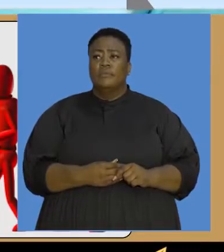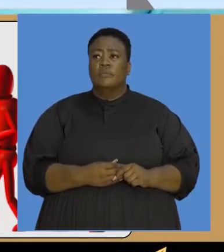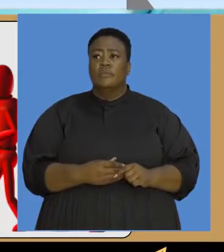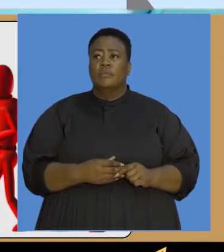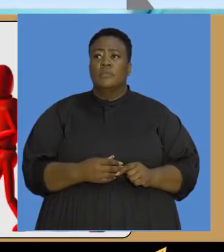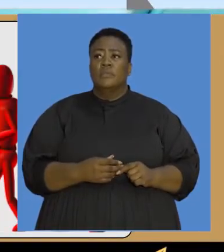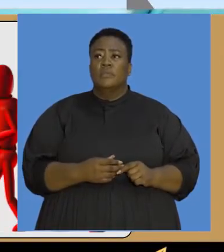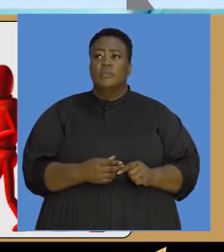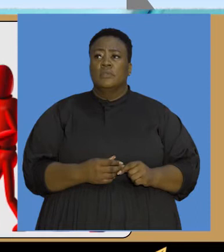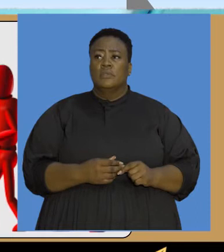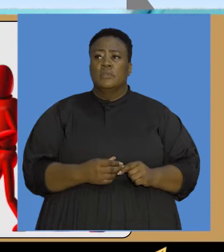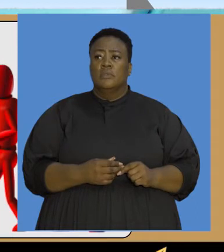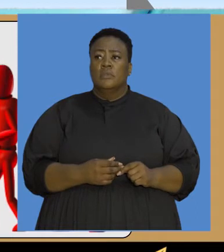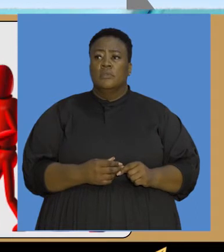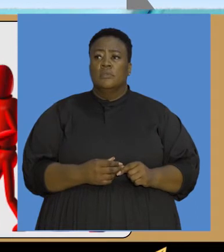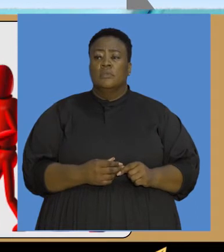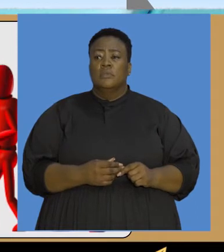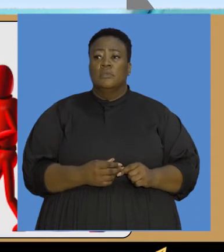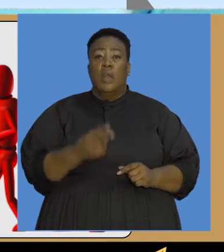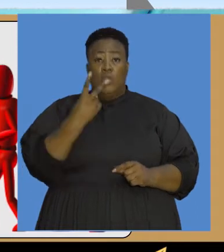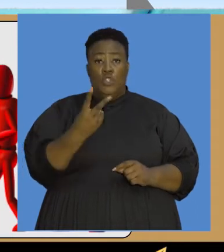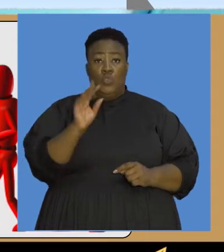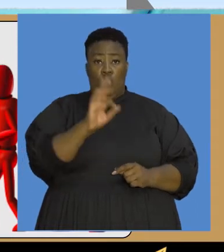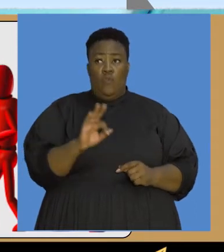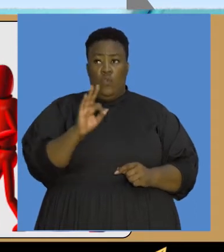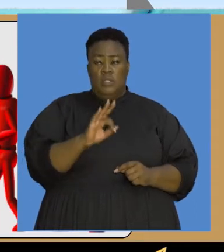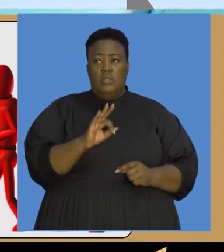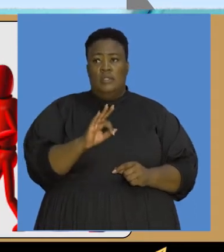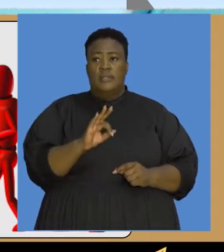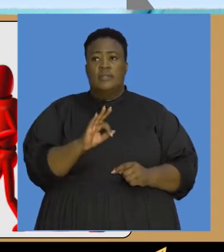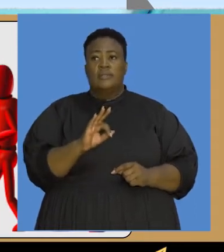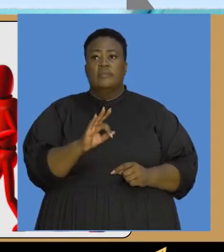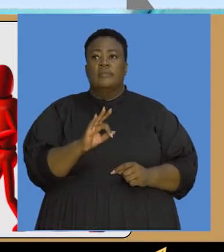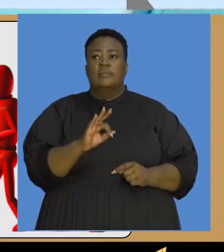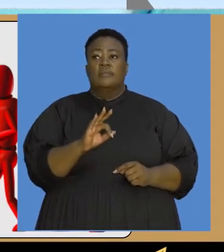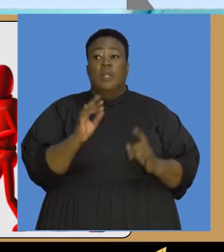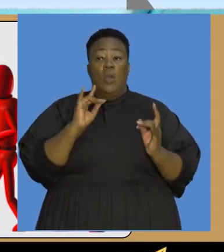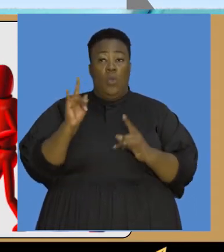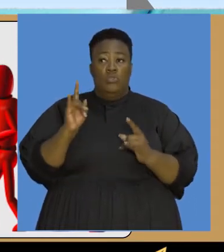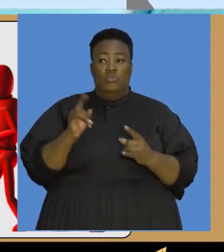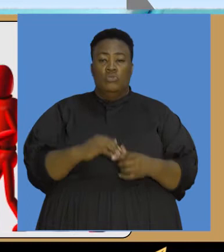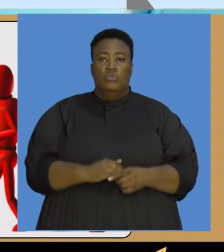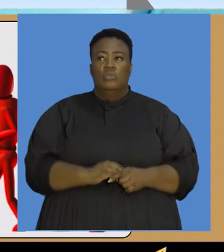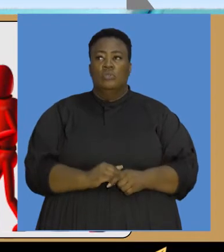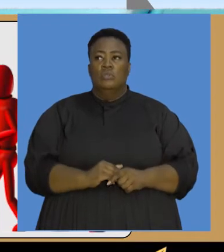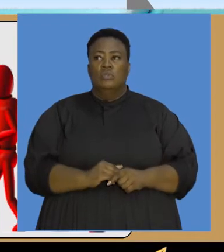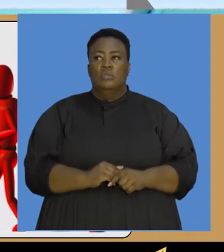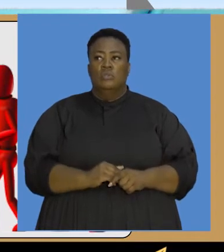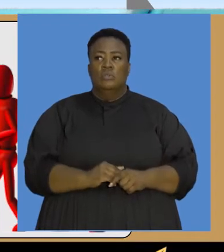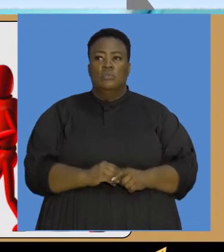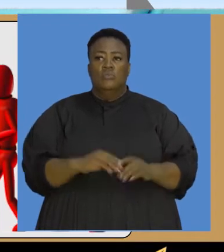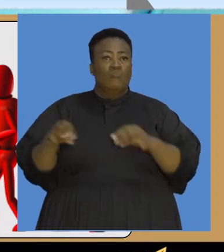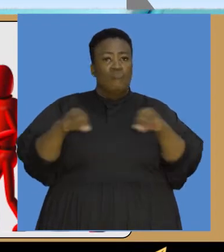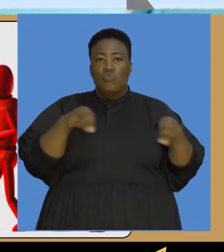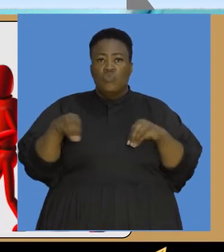put the two forces on straight away. We have equal forces. Now watch. It